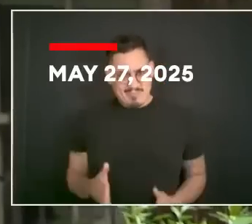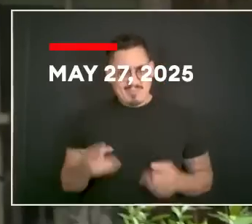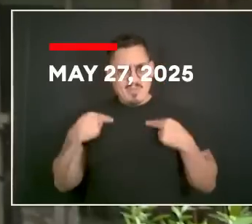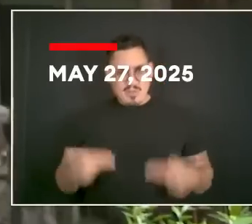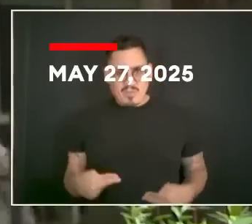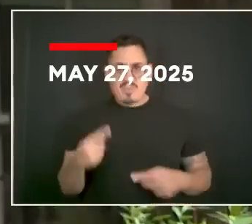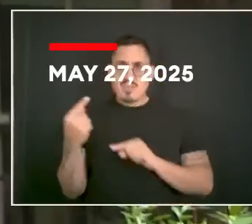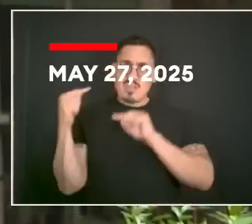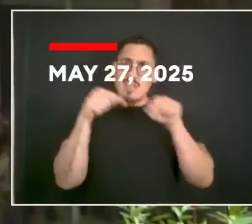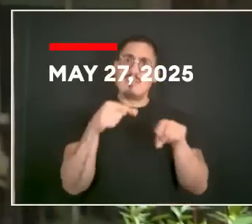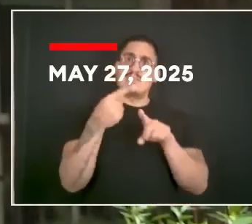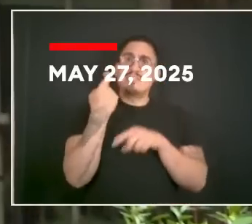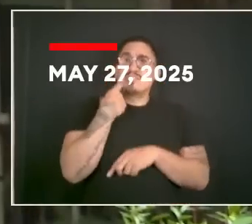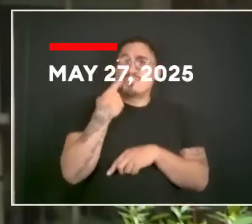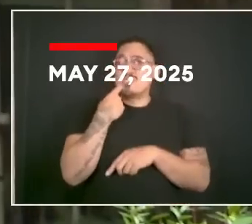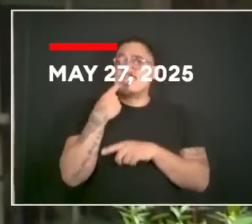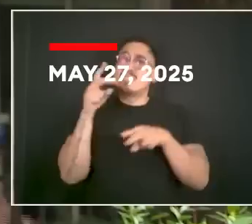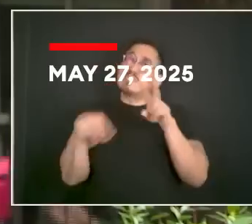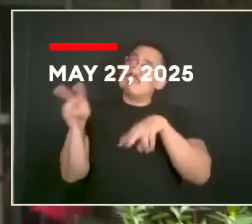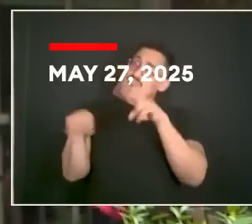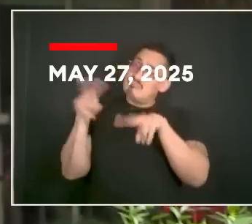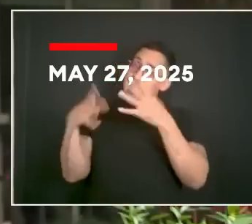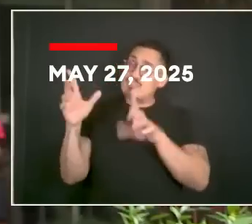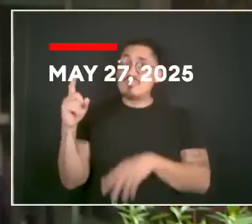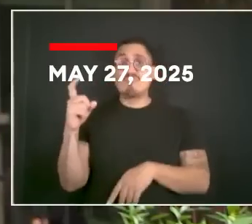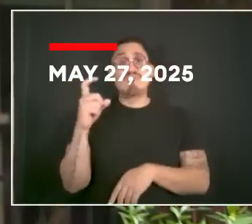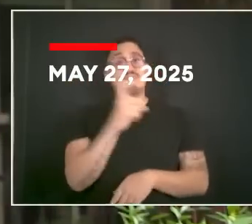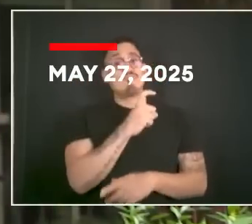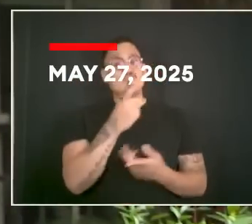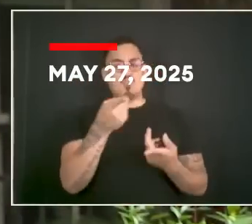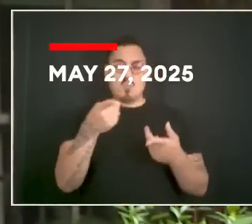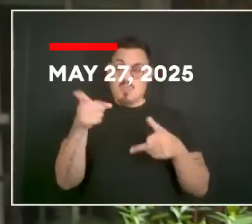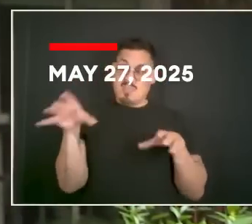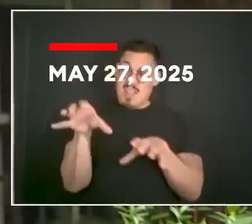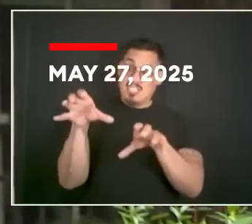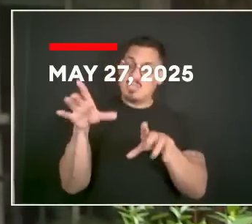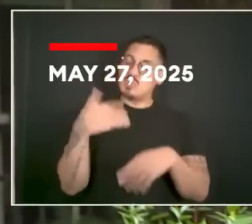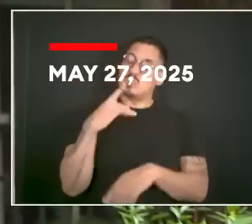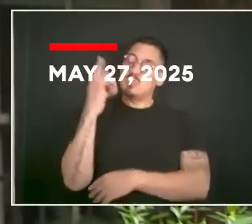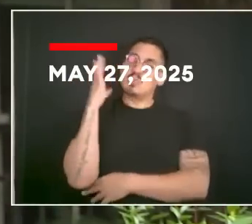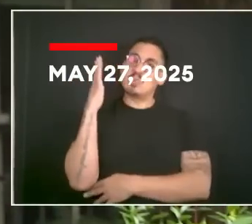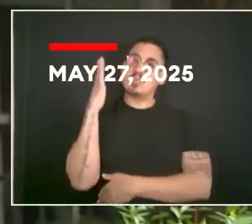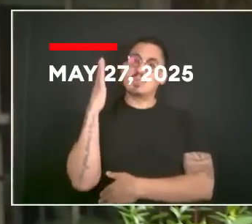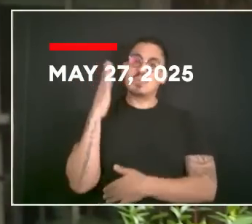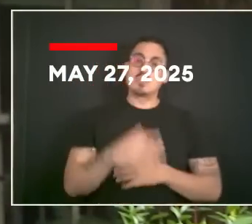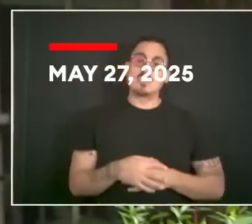detail. And what they did was horrific. And the same, when